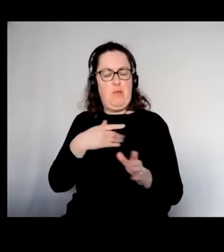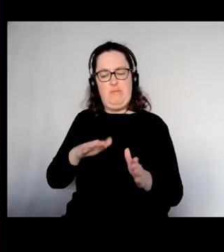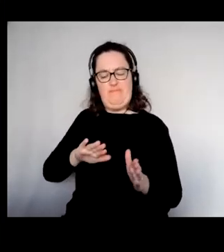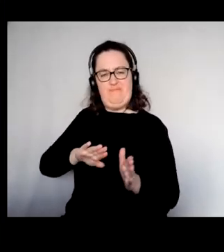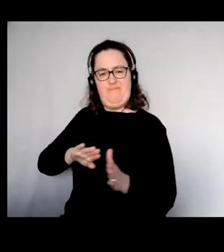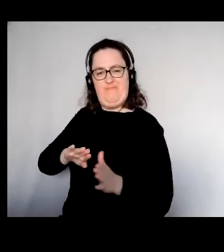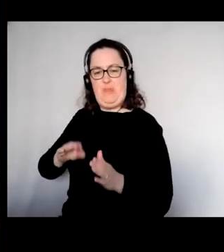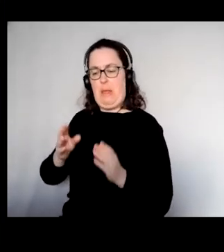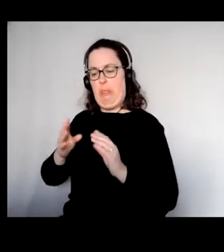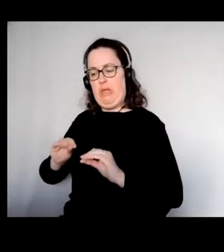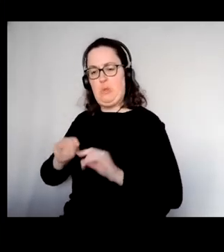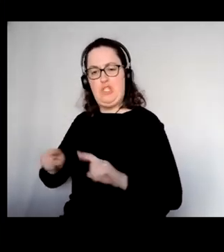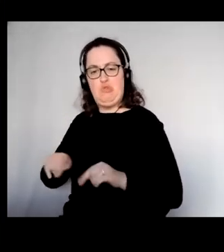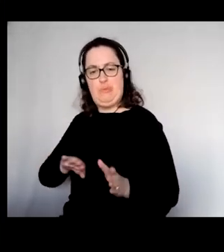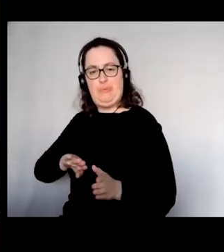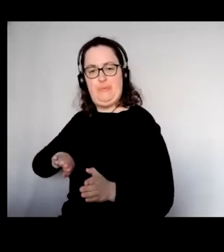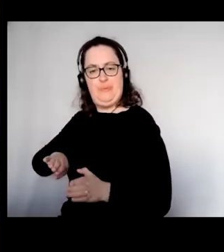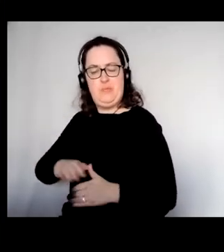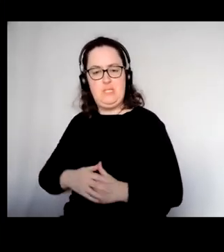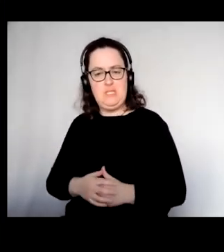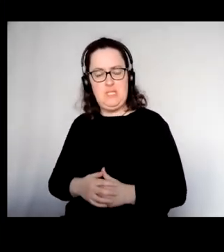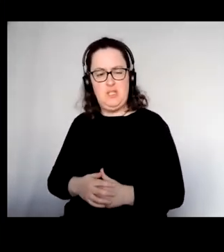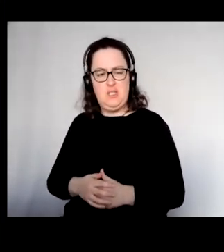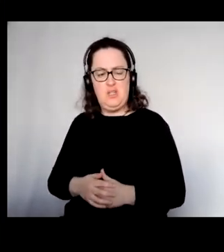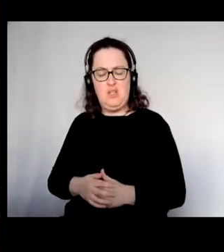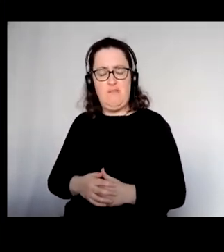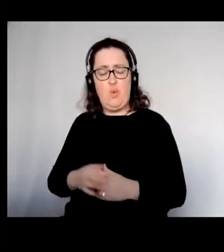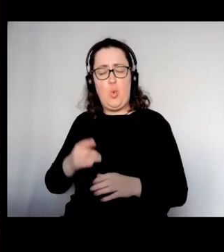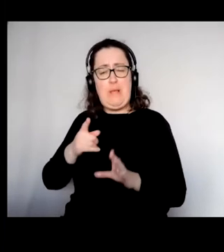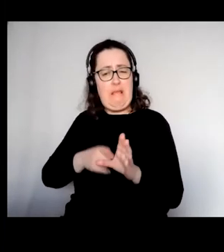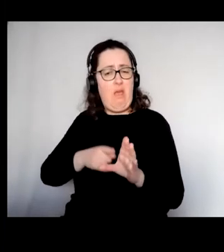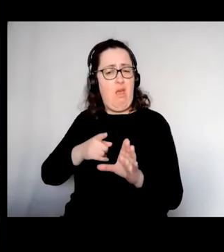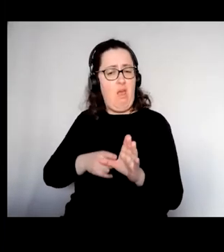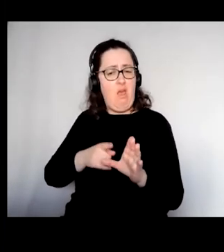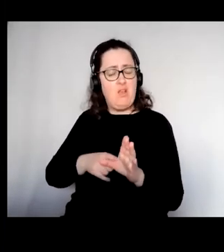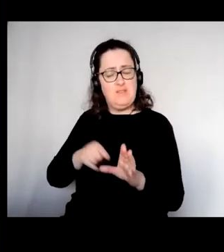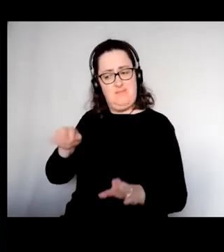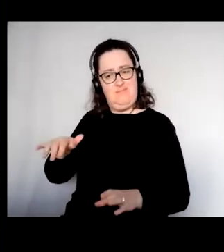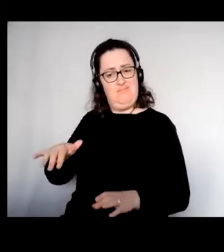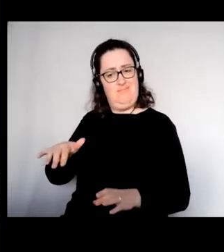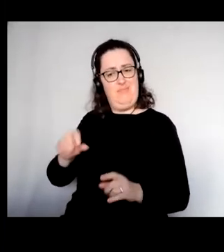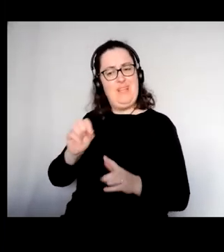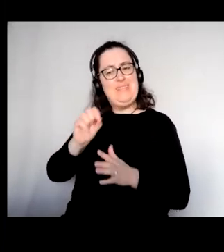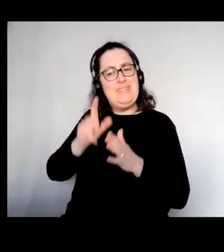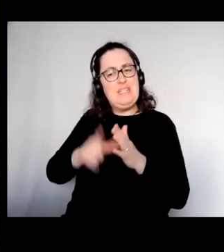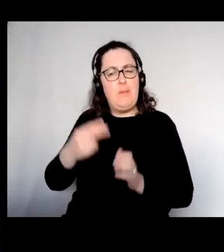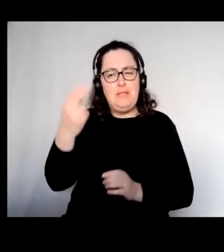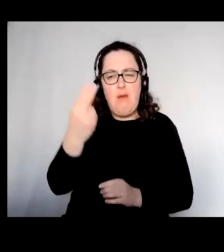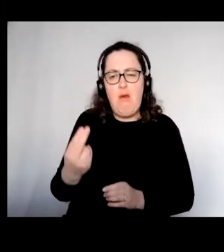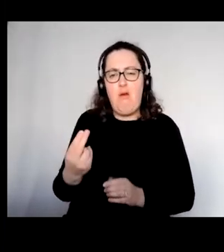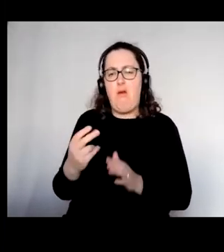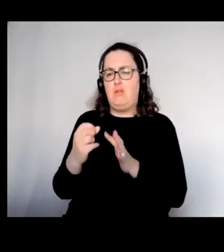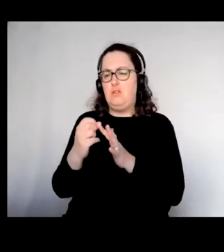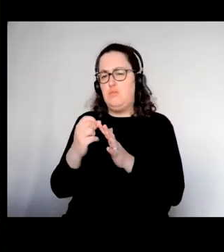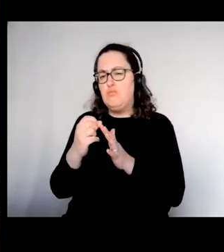room, and I think for many, many years, that's the place where disability arts and disability